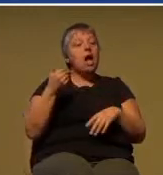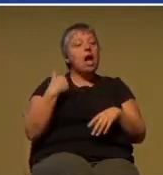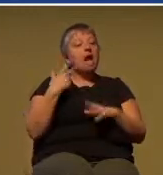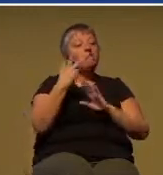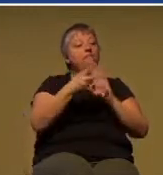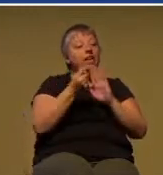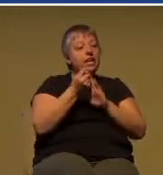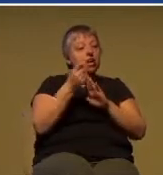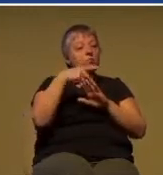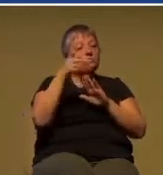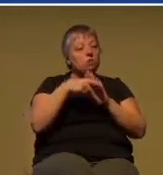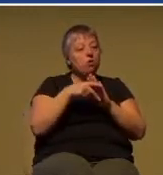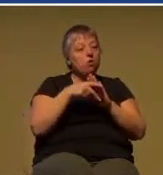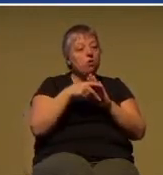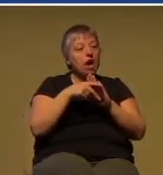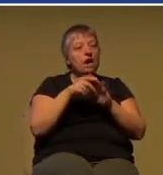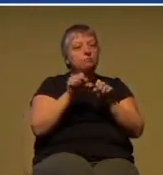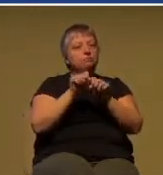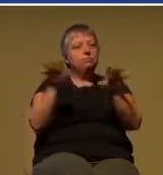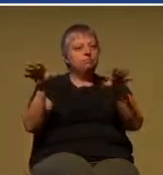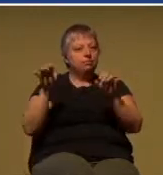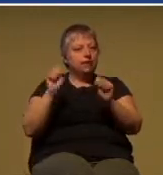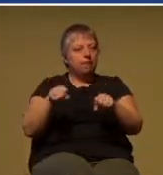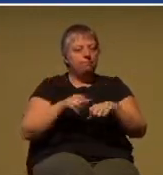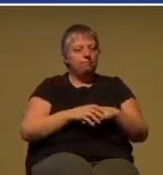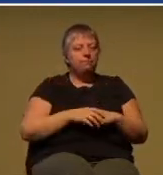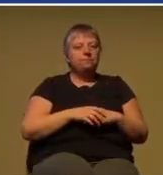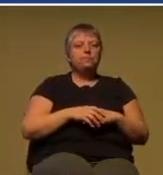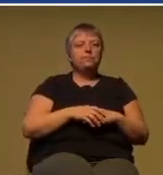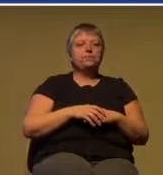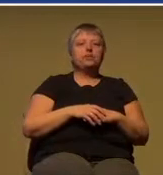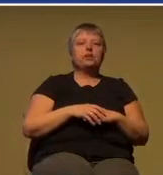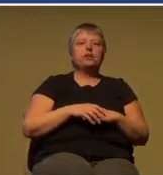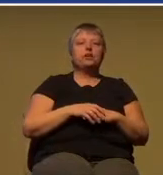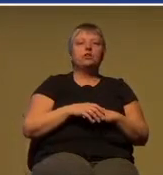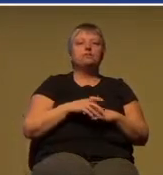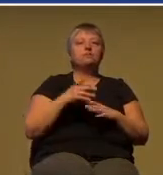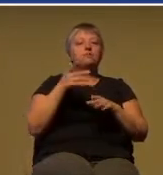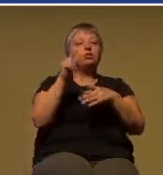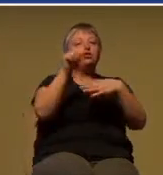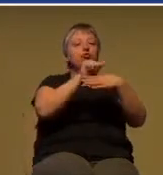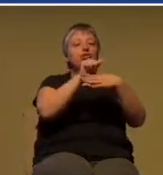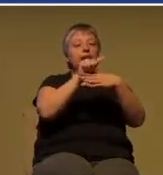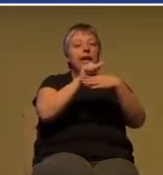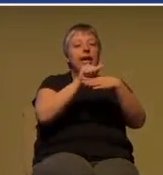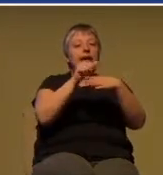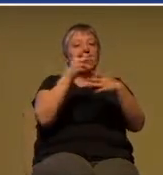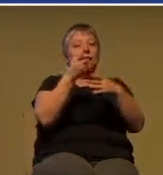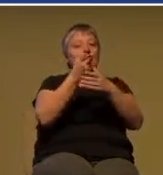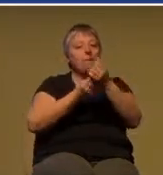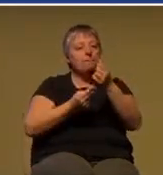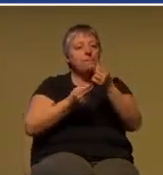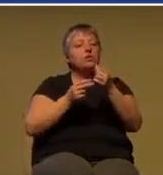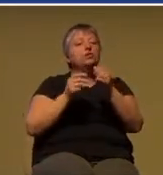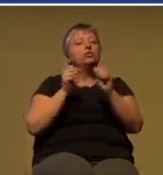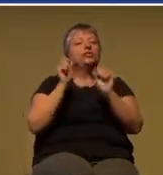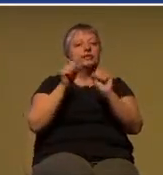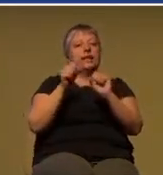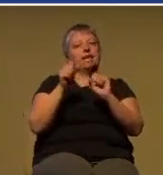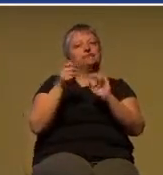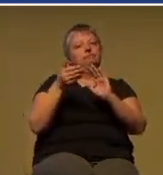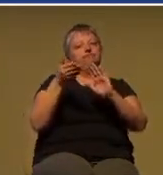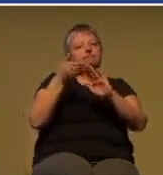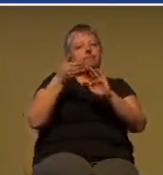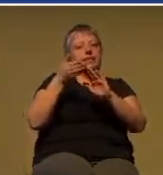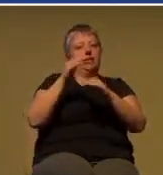the churches around. And they were training couples to be certified video presenters to lead on these